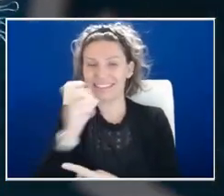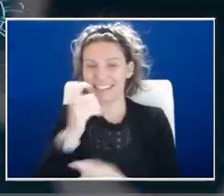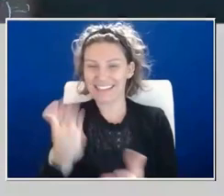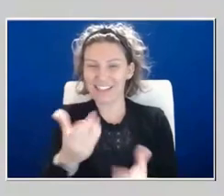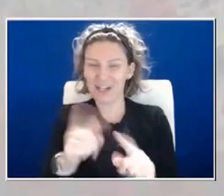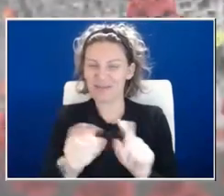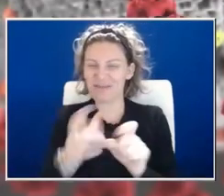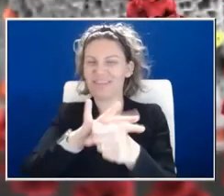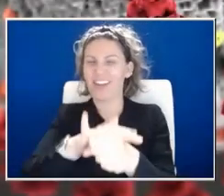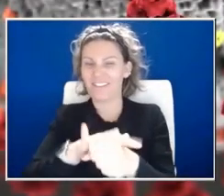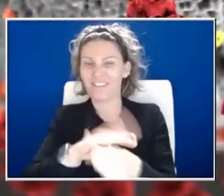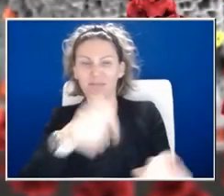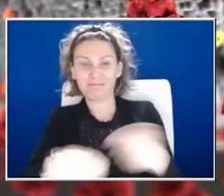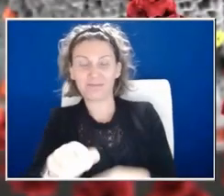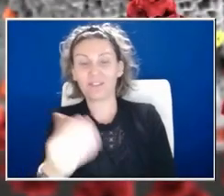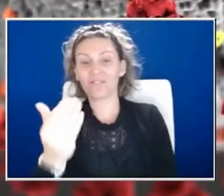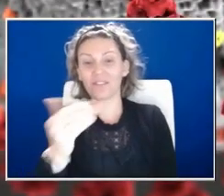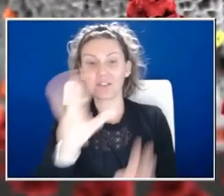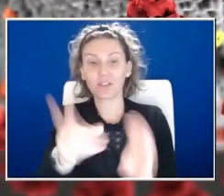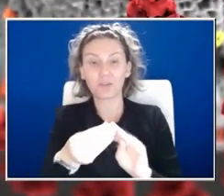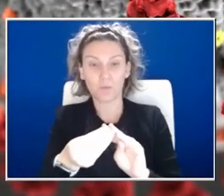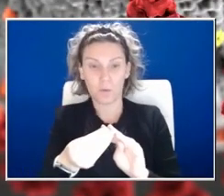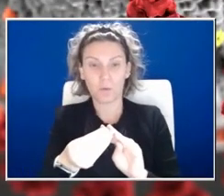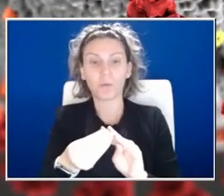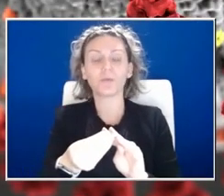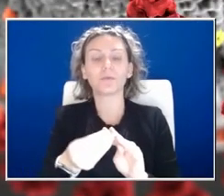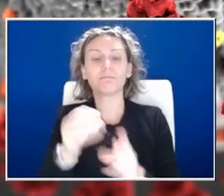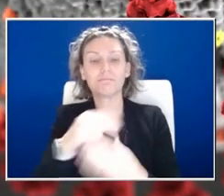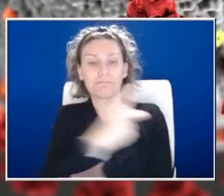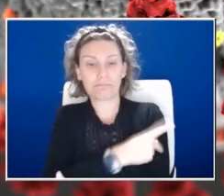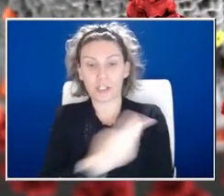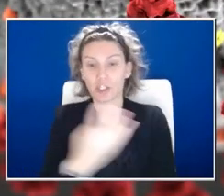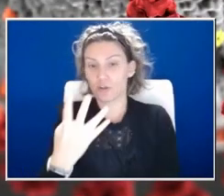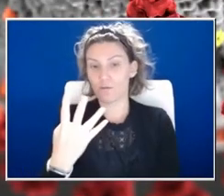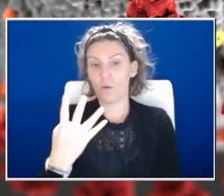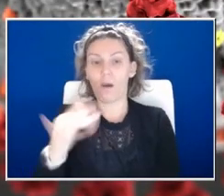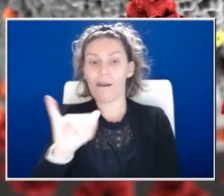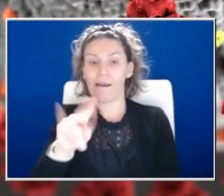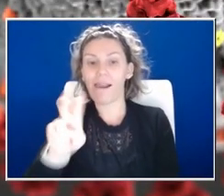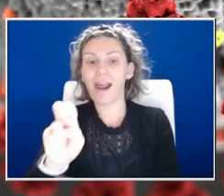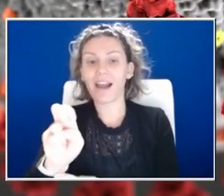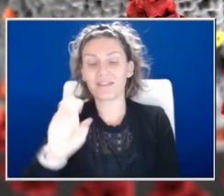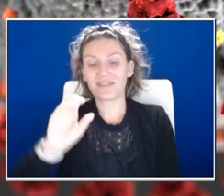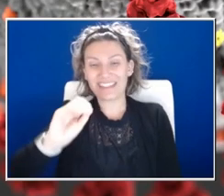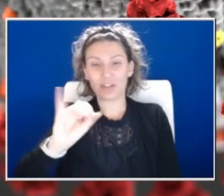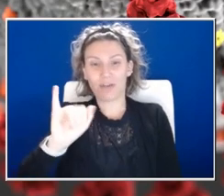15 total inpatients. 4 are active COVID cases, 0 in the ICU,